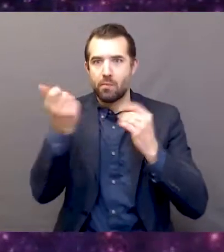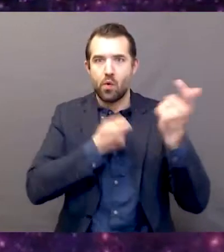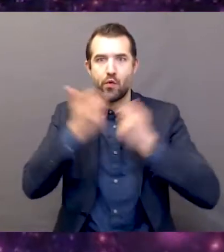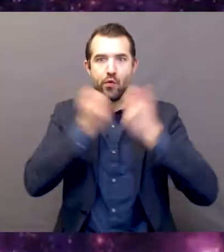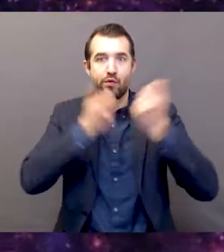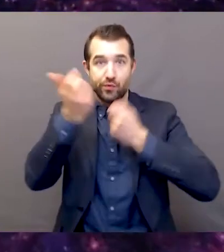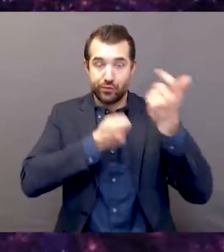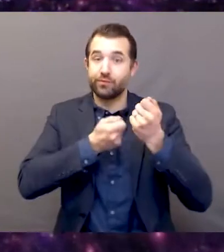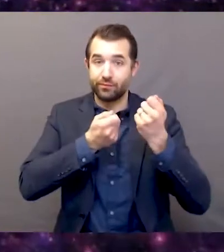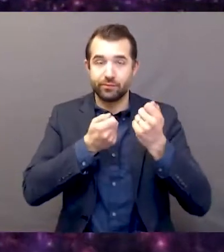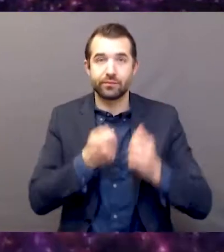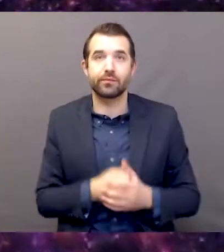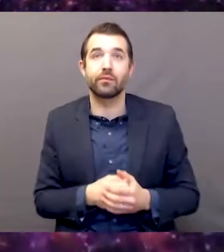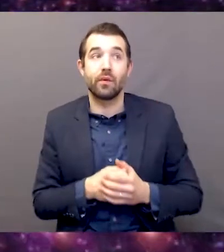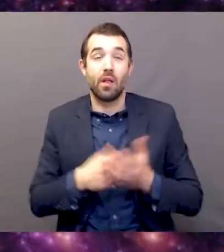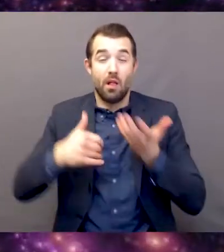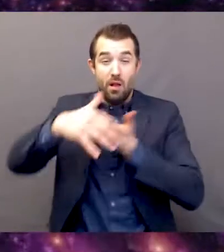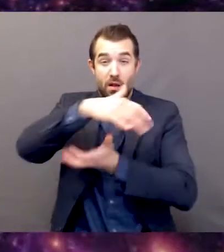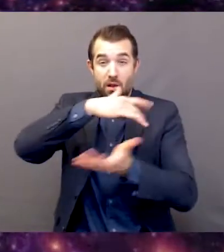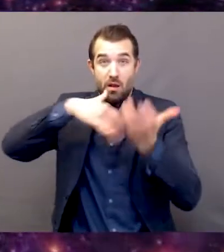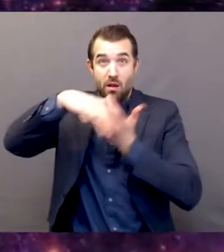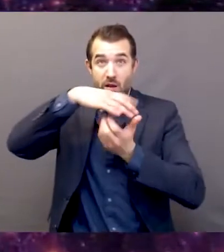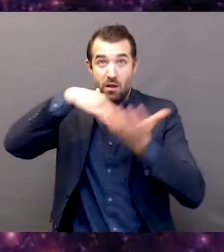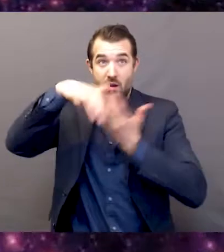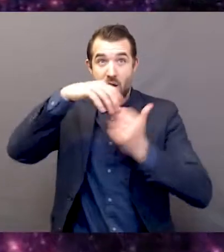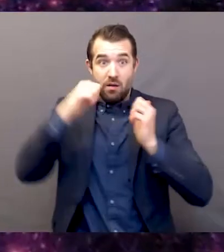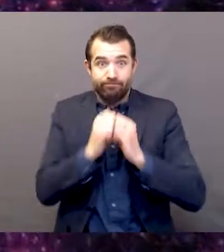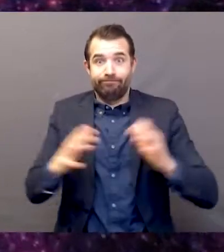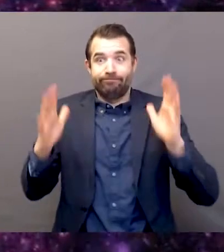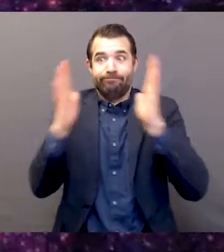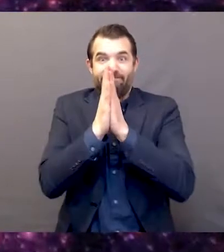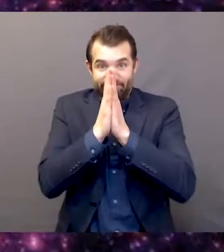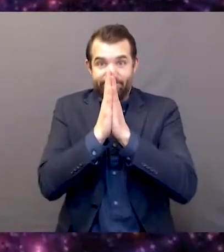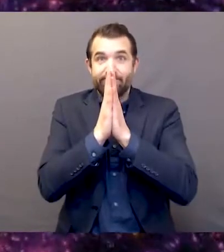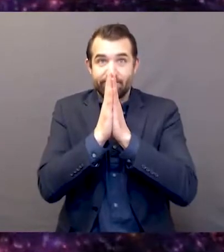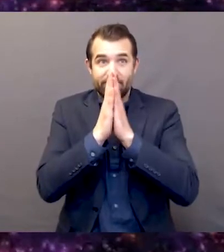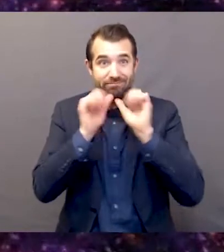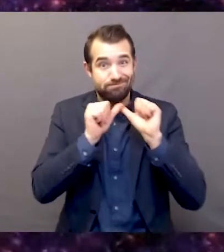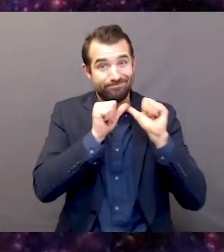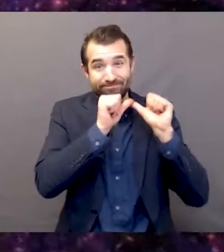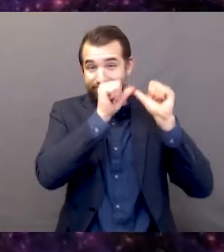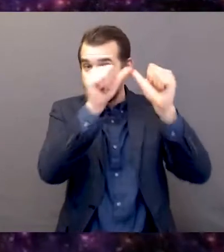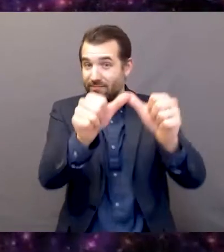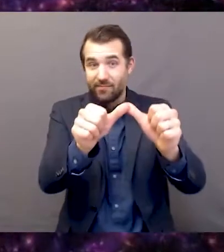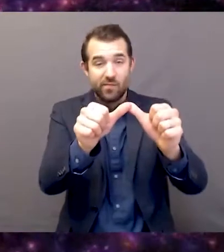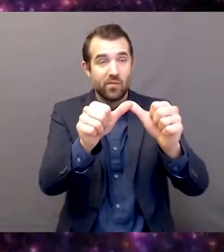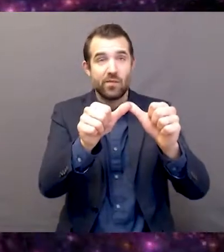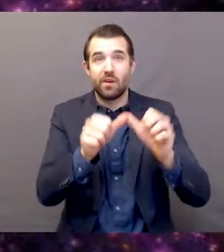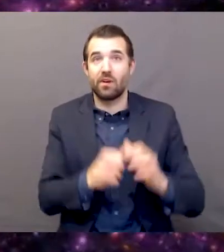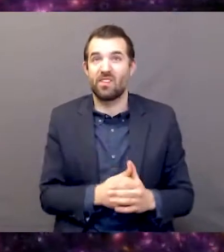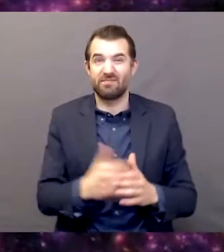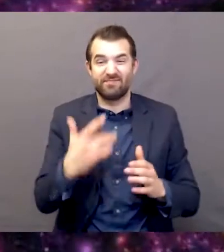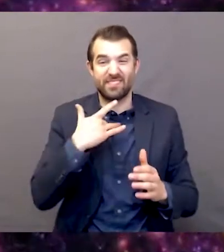these overdense regions to form a collapsed object, which afterwards lives on its own. The massive galaxy clusters take roughly